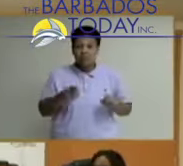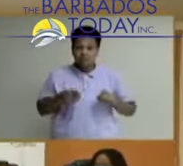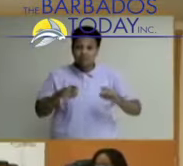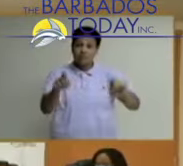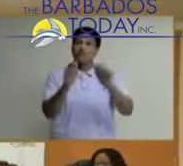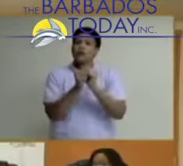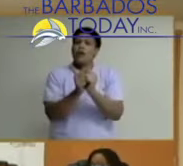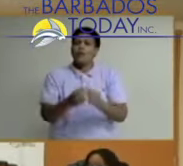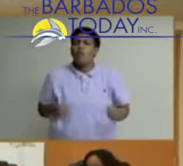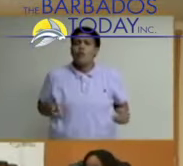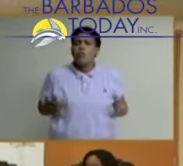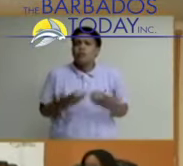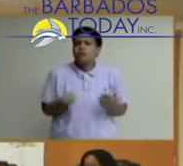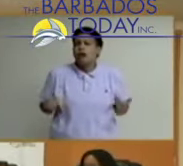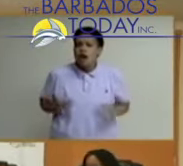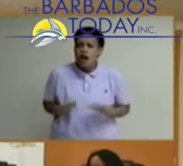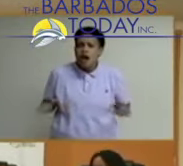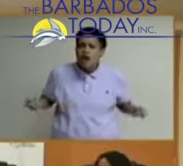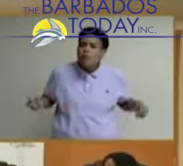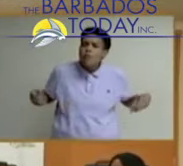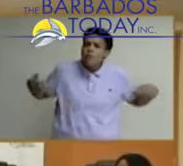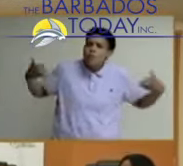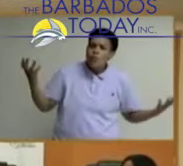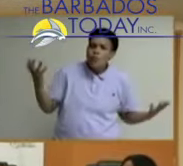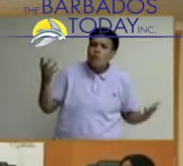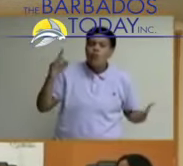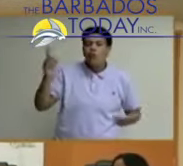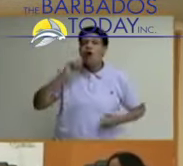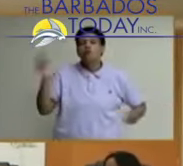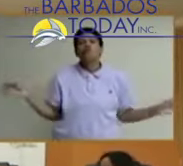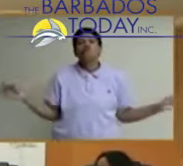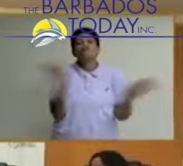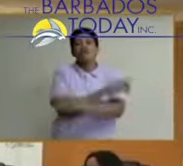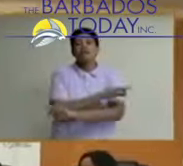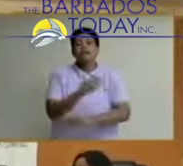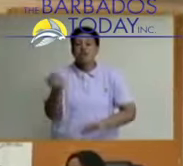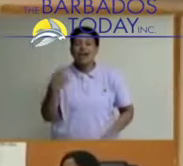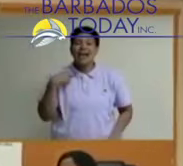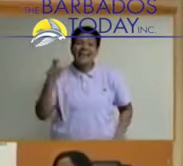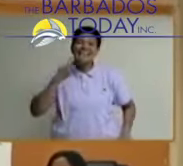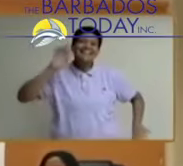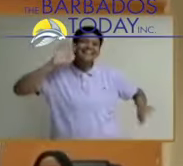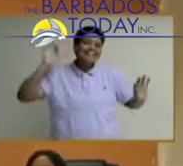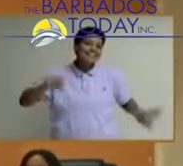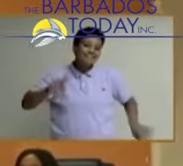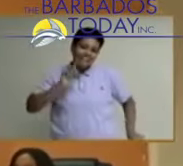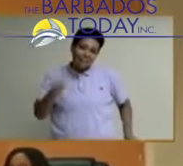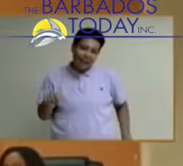kits. She further stated that the ministry is using two different methods of testing.